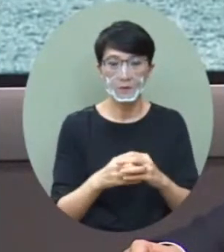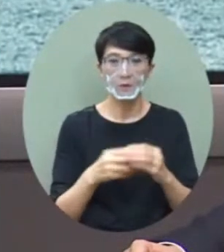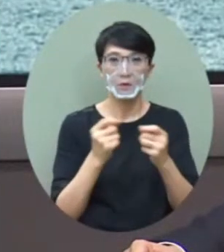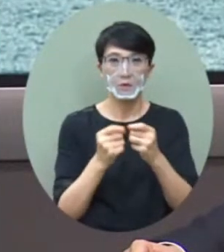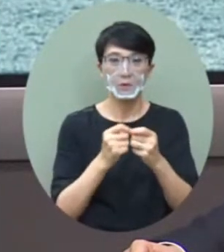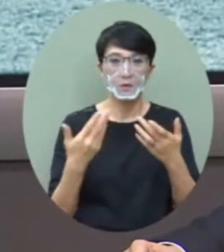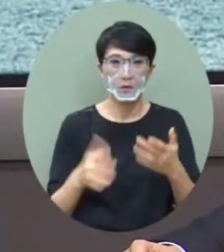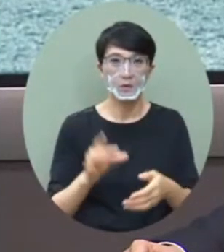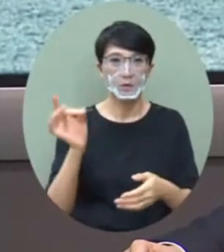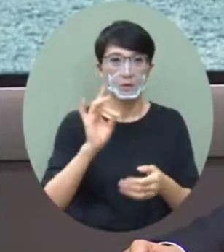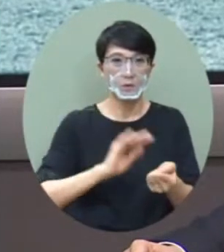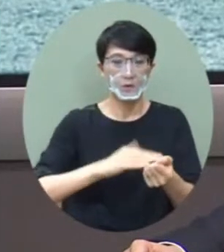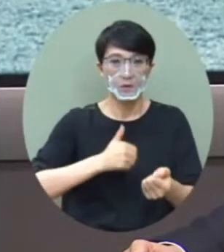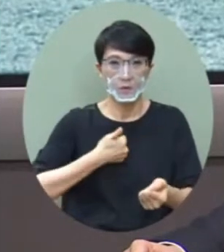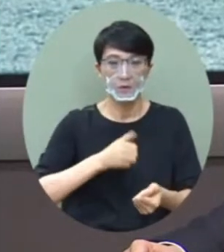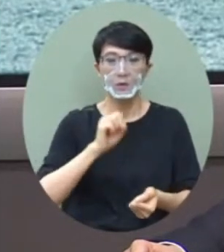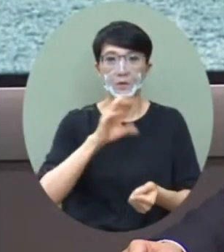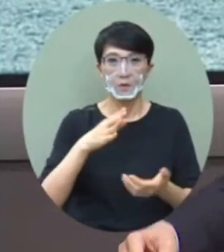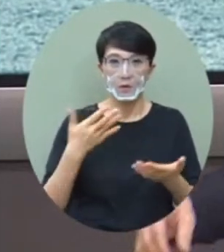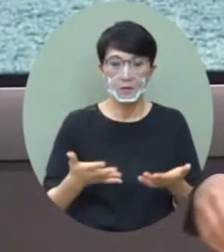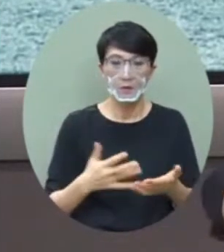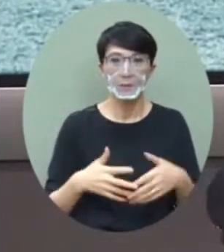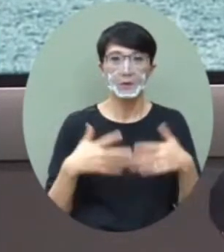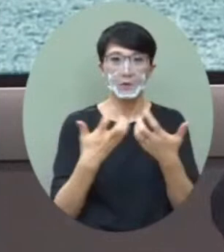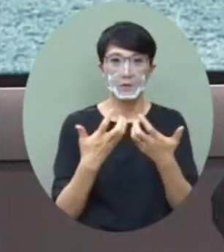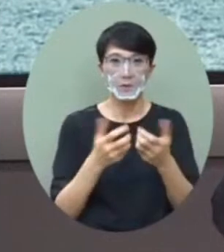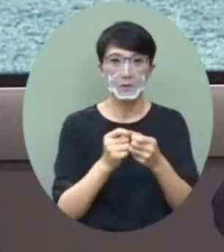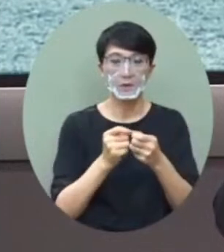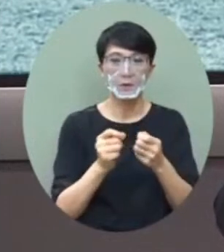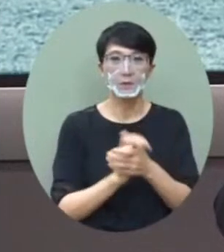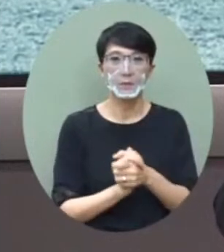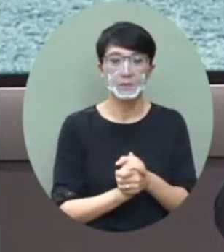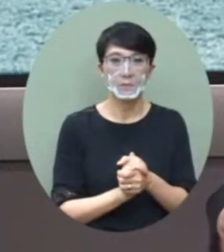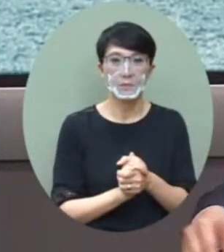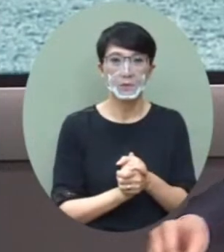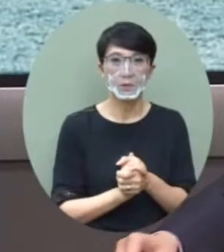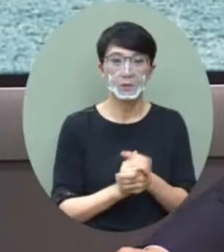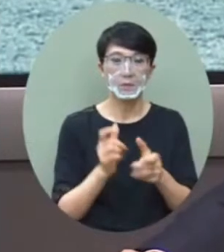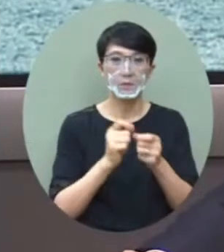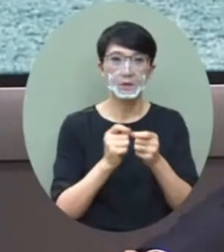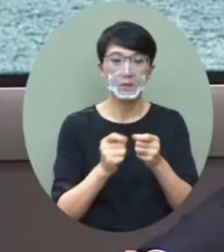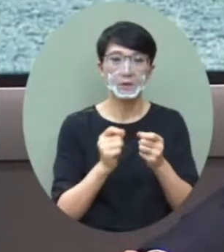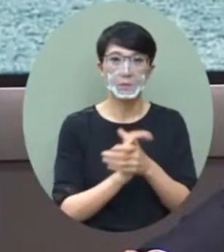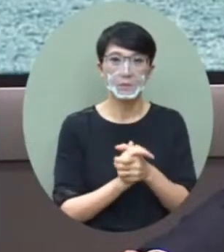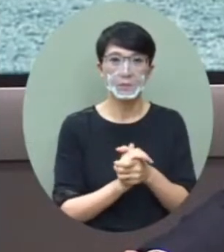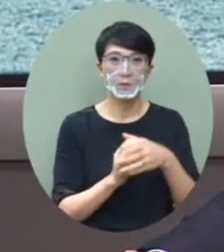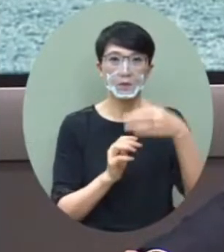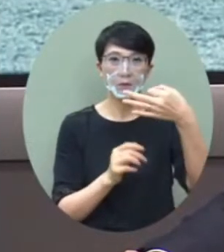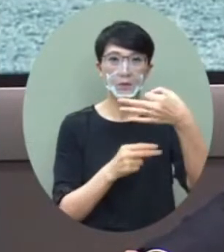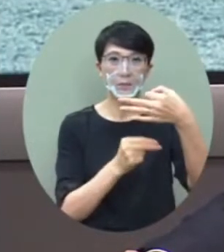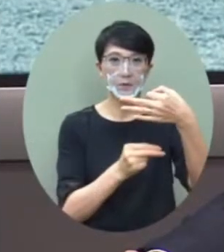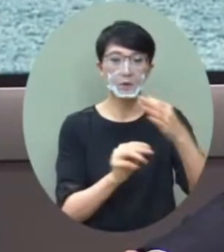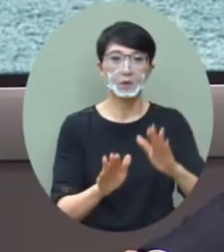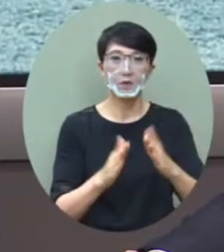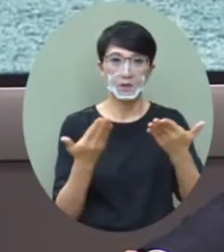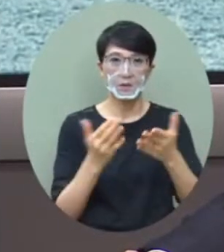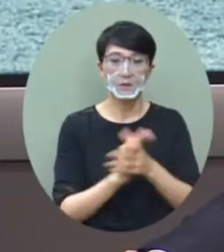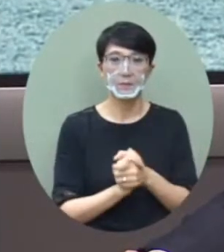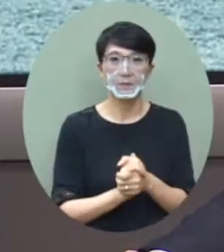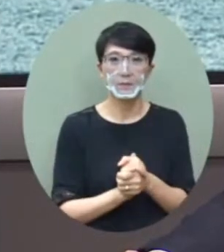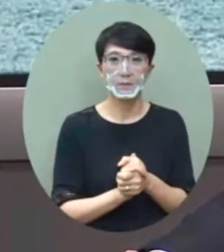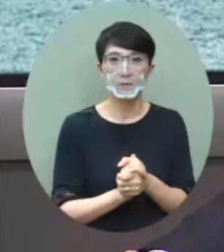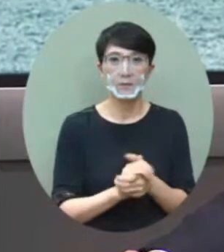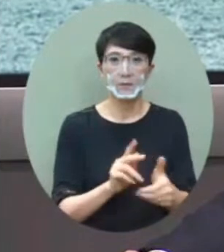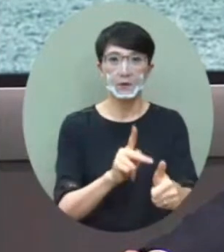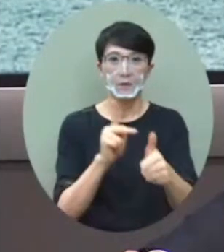So I will first give you an overview of the situation before Dr. Zheng will brief you on the latest situation of